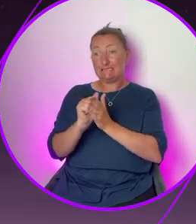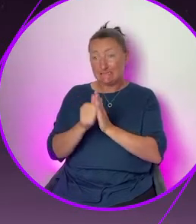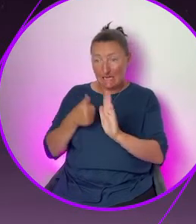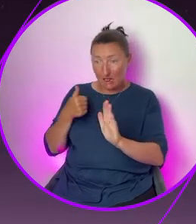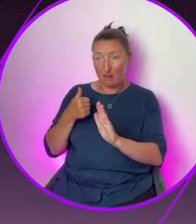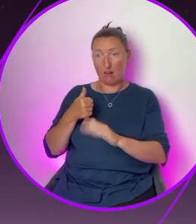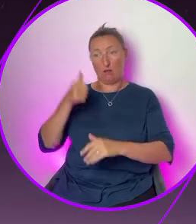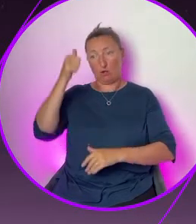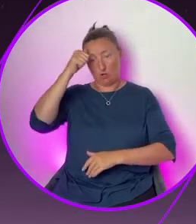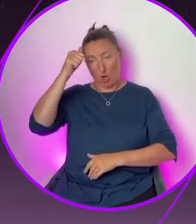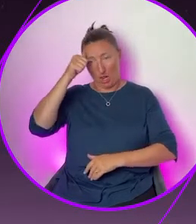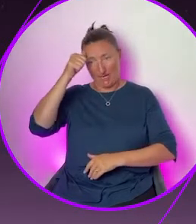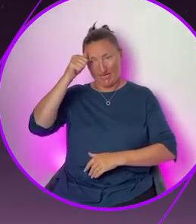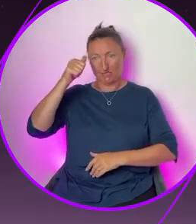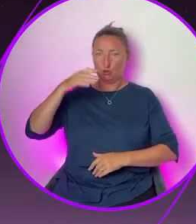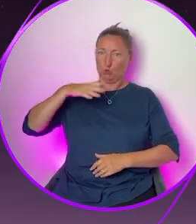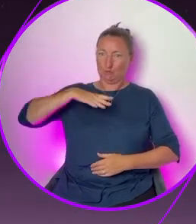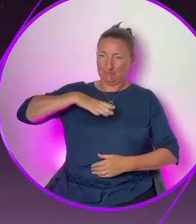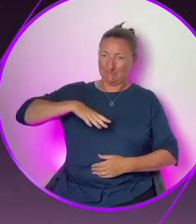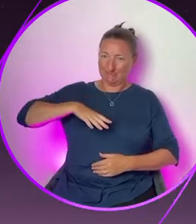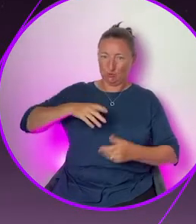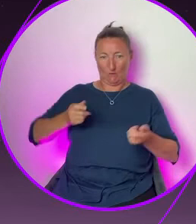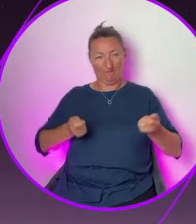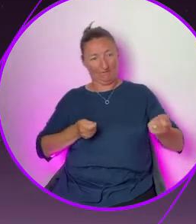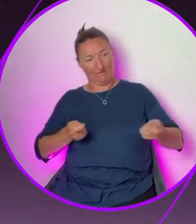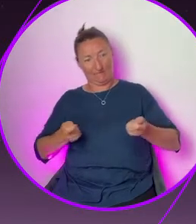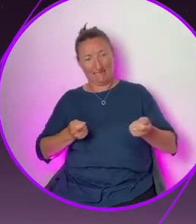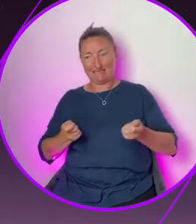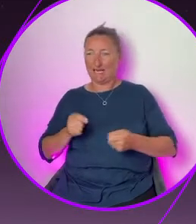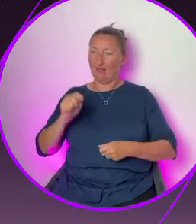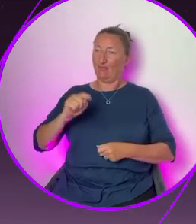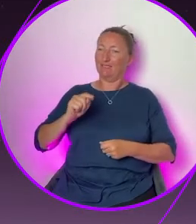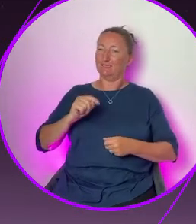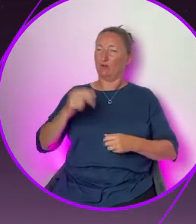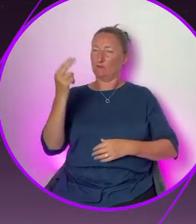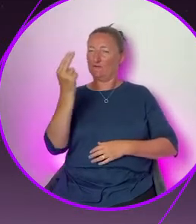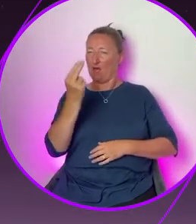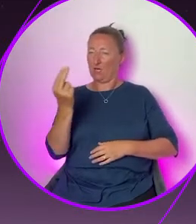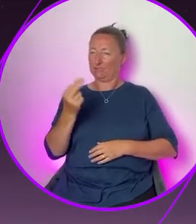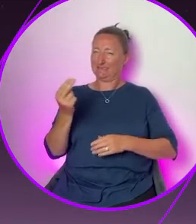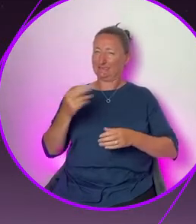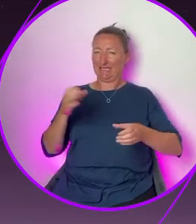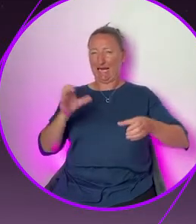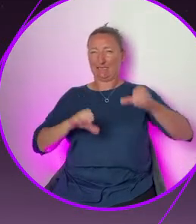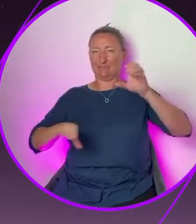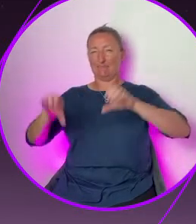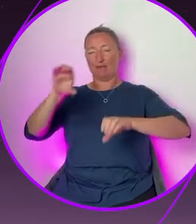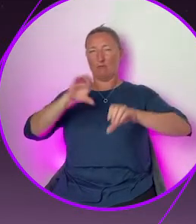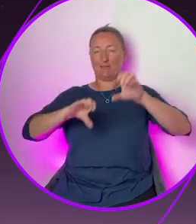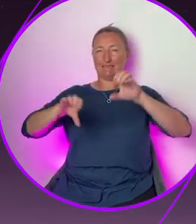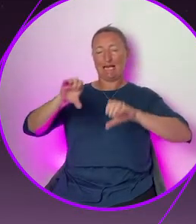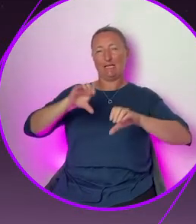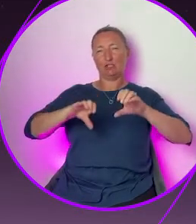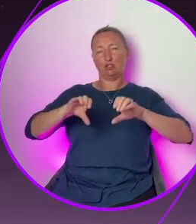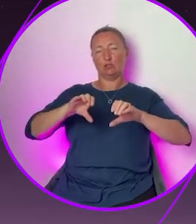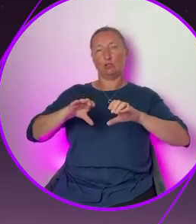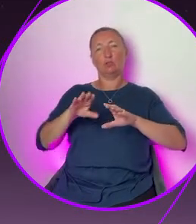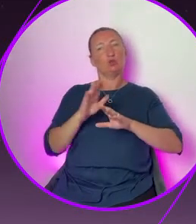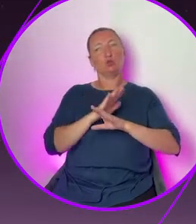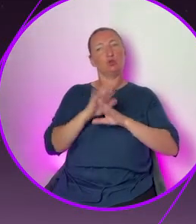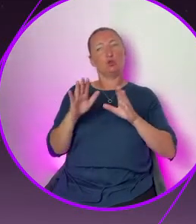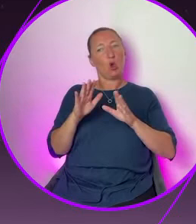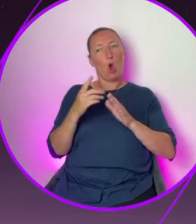that underwrite the ability to facilitate this kind of artistic experimentation with advanced technologies. So we're not just talking about production